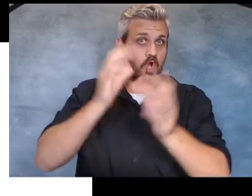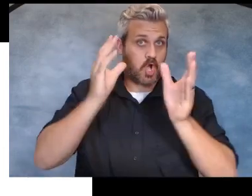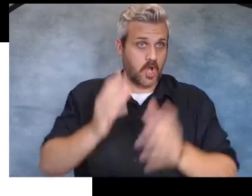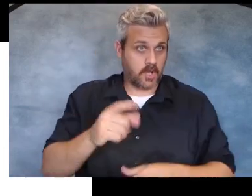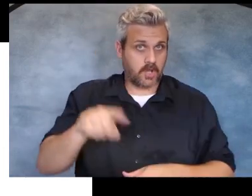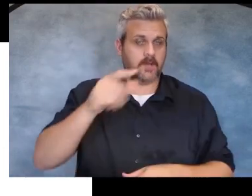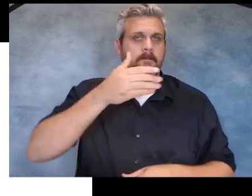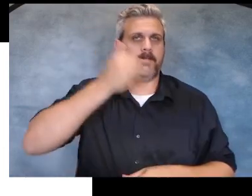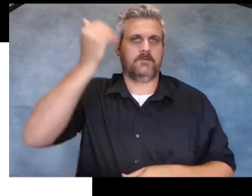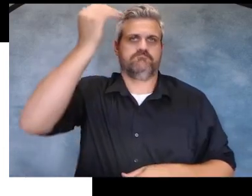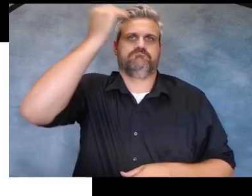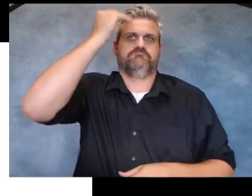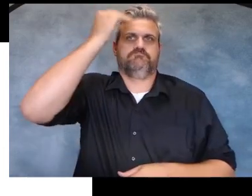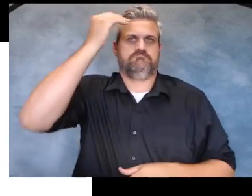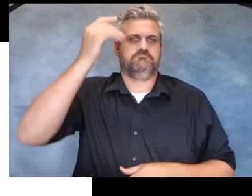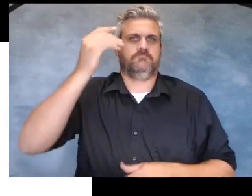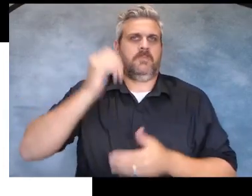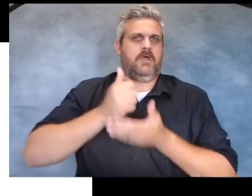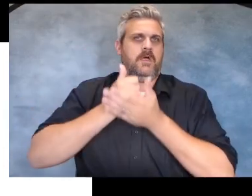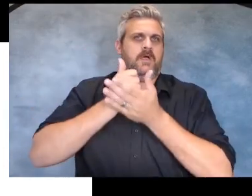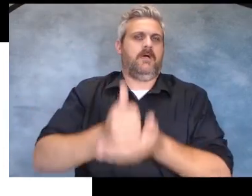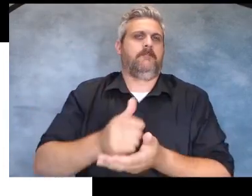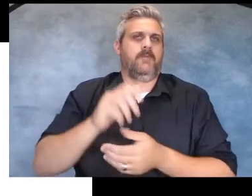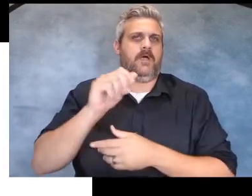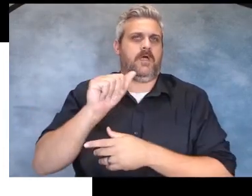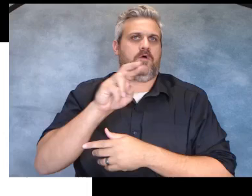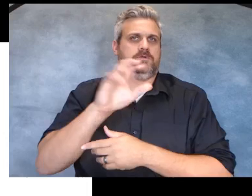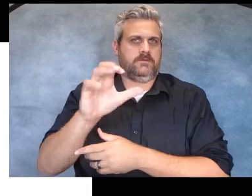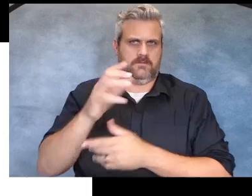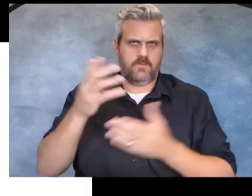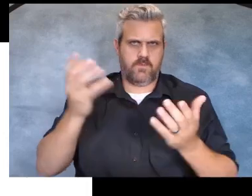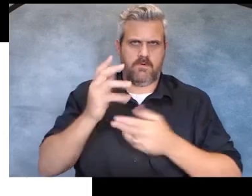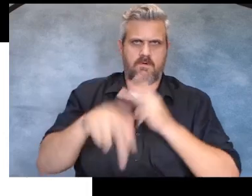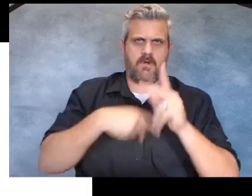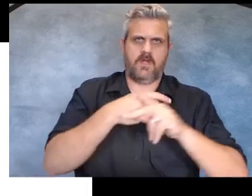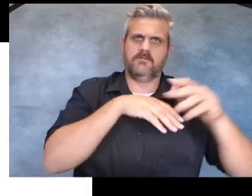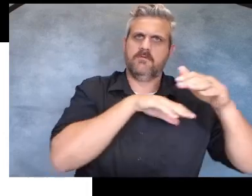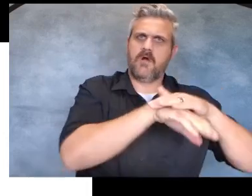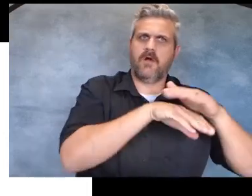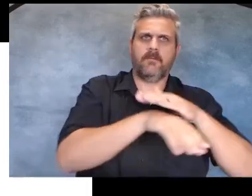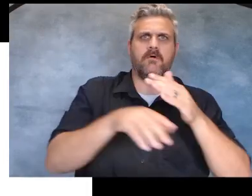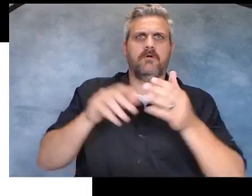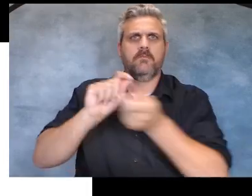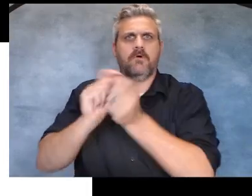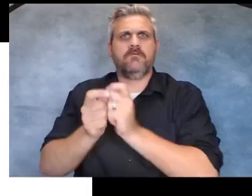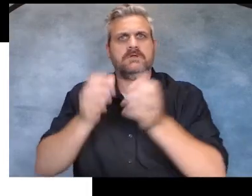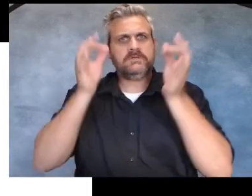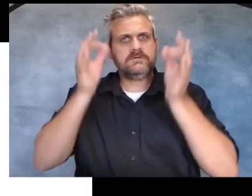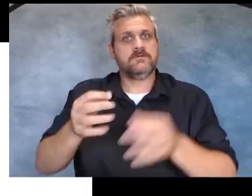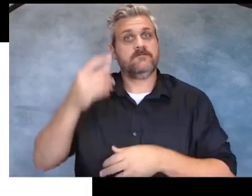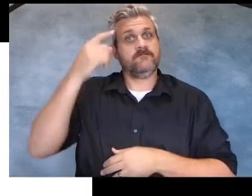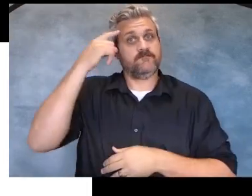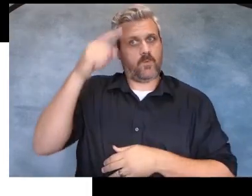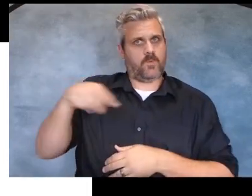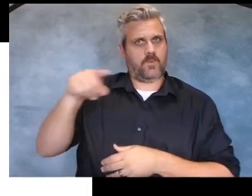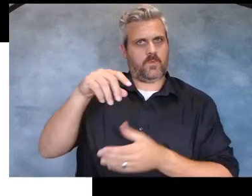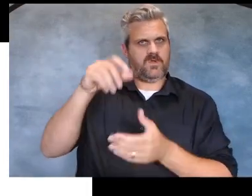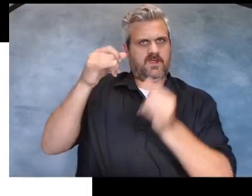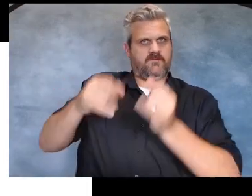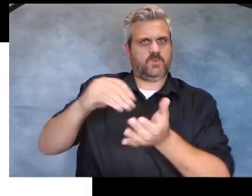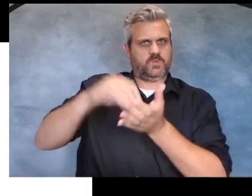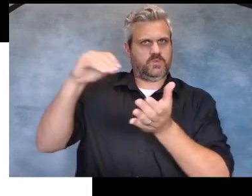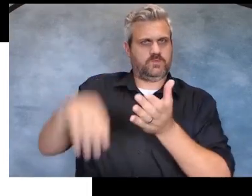guardians may be better informed to assist ARCs in determining what accommodations and modifications are needed for the individual